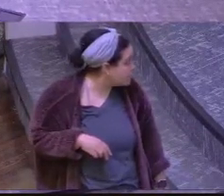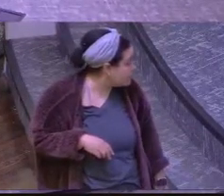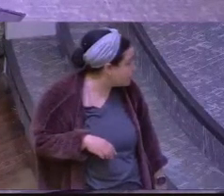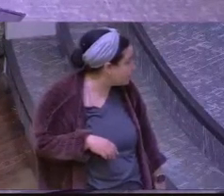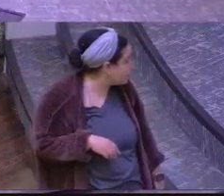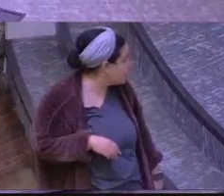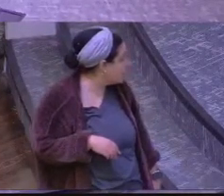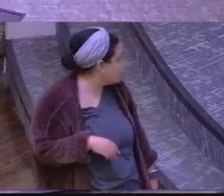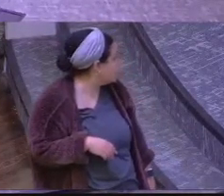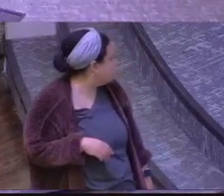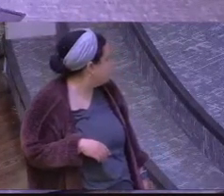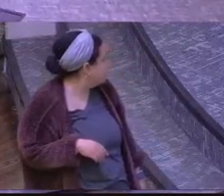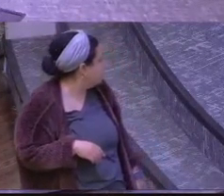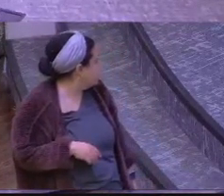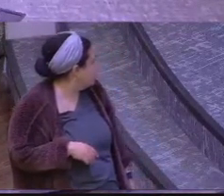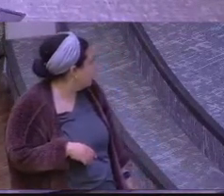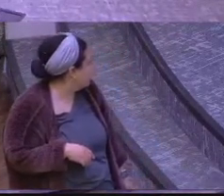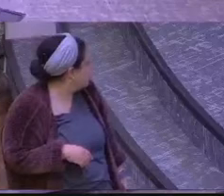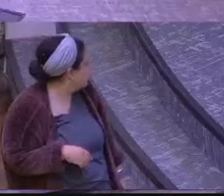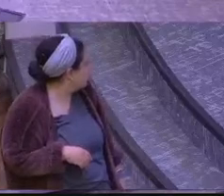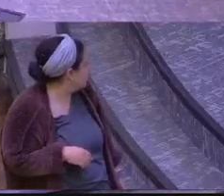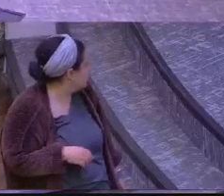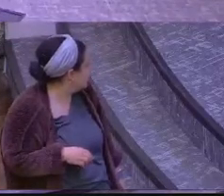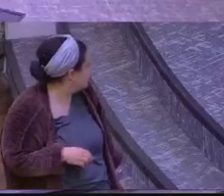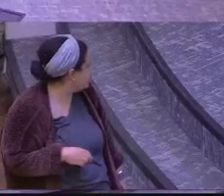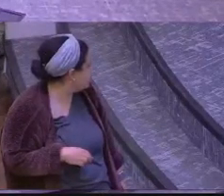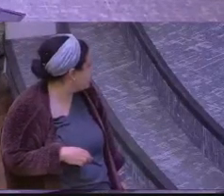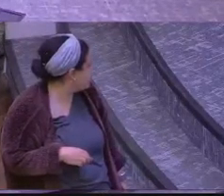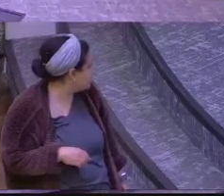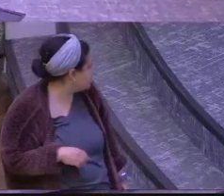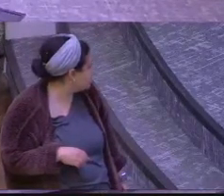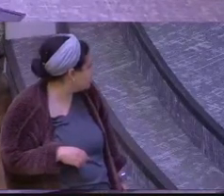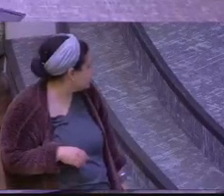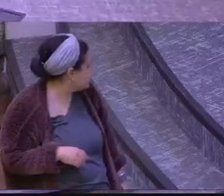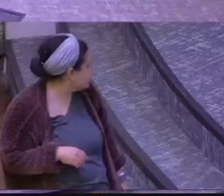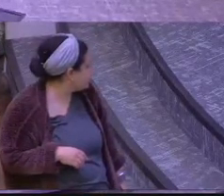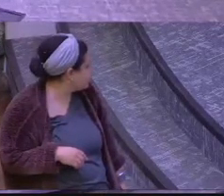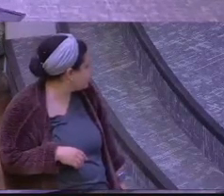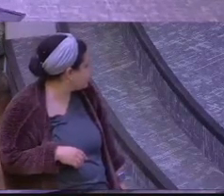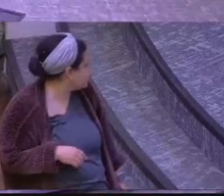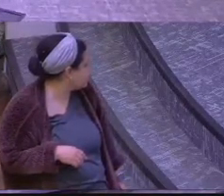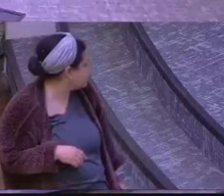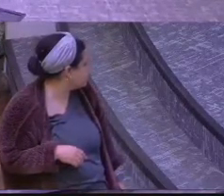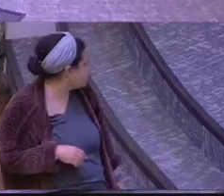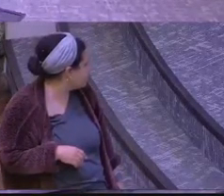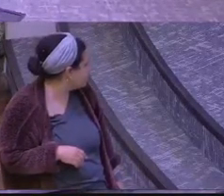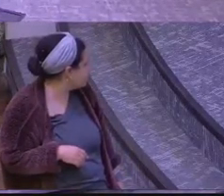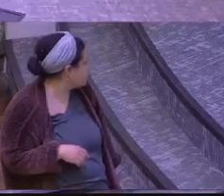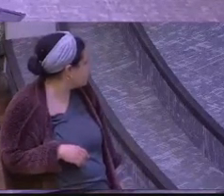mind speaking into the mic, please? Thank you. Is that better? Yes. Thank you so much. So